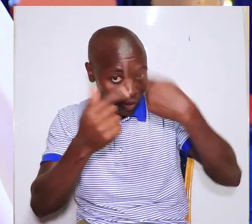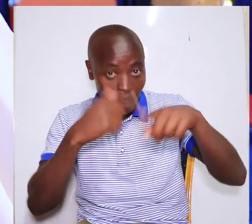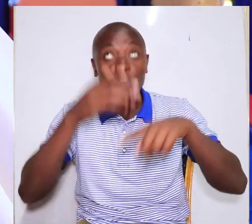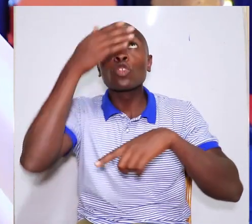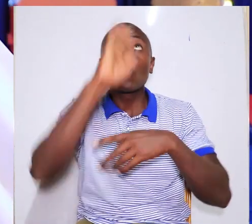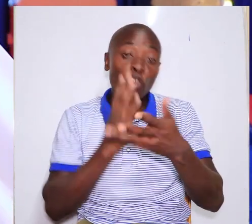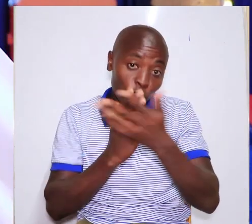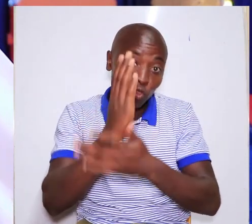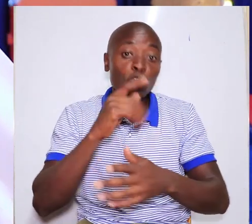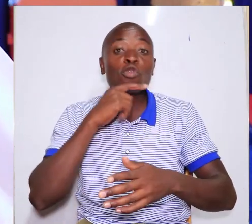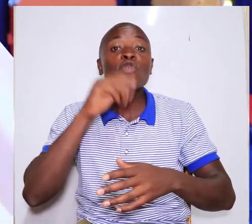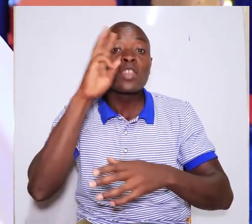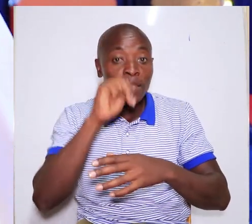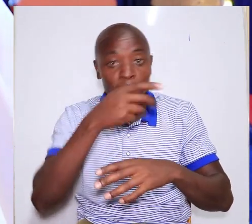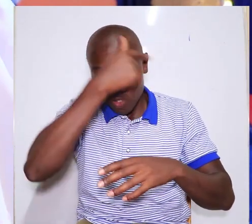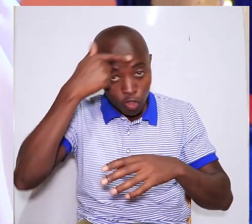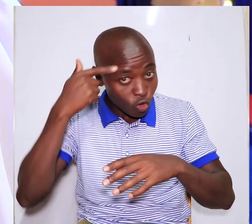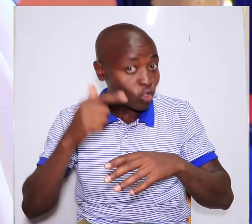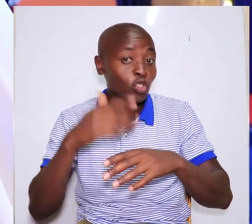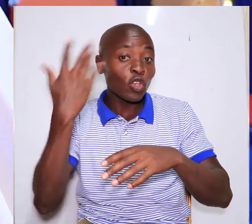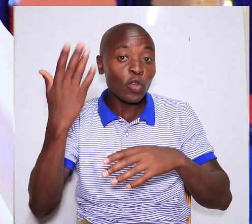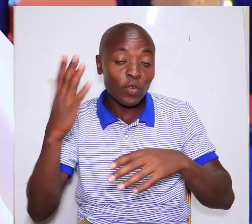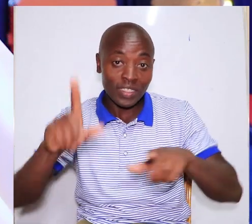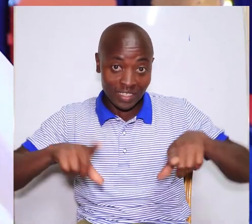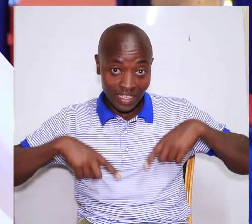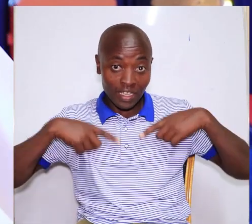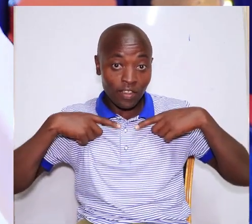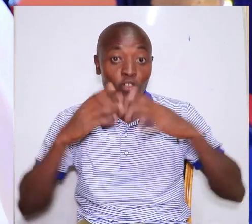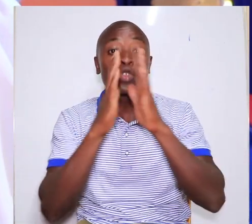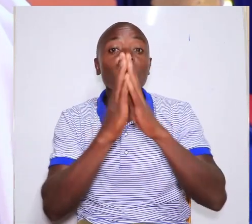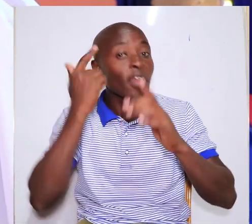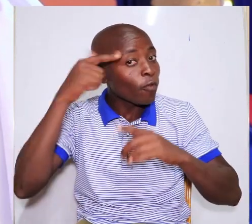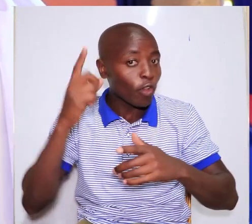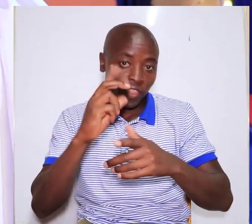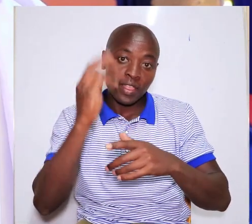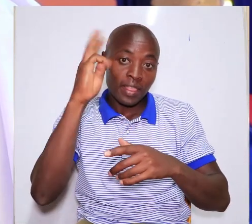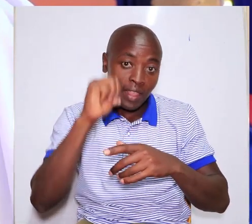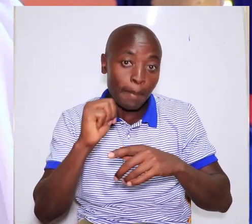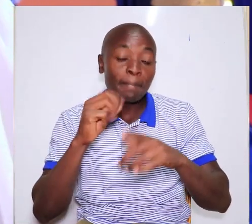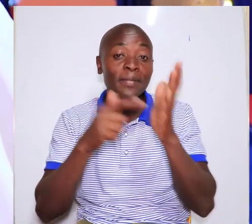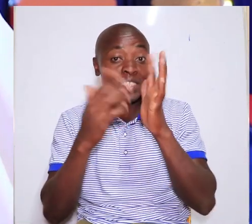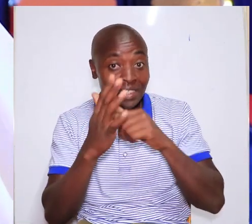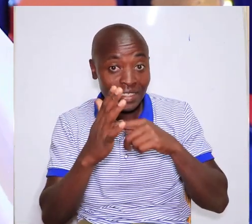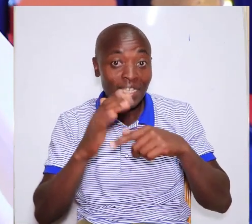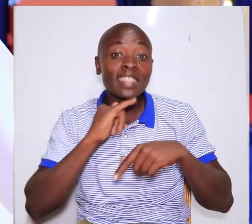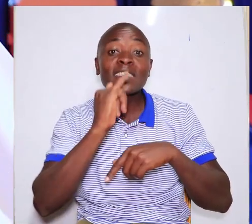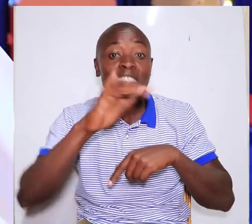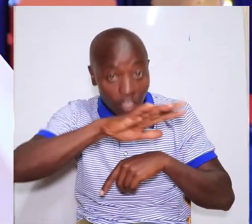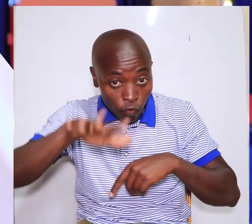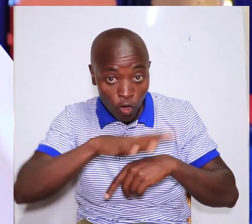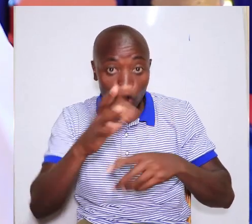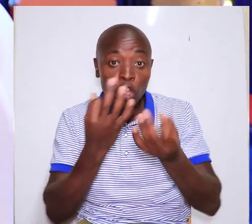through him, because he always lives to intercede for them." Jesus is the founder